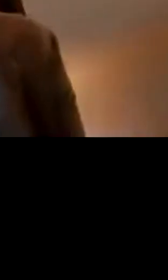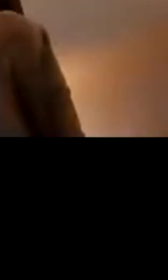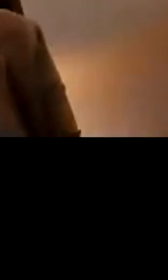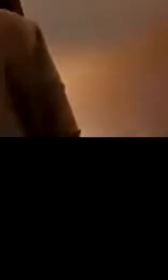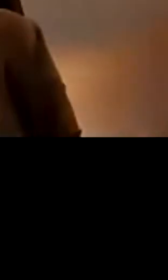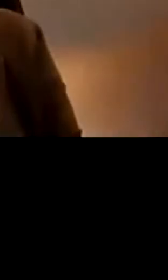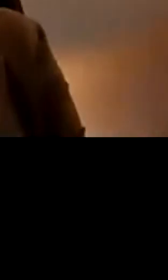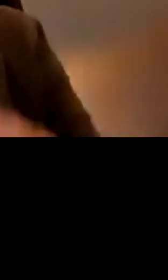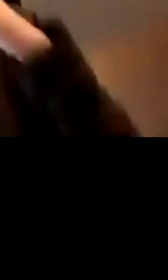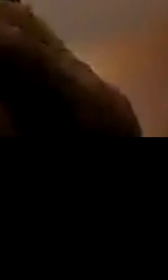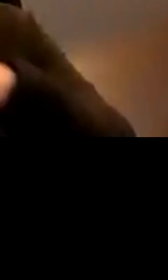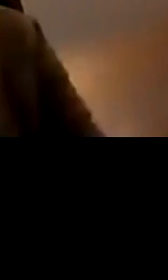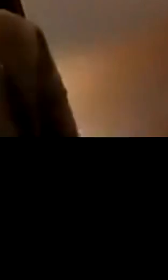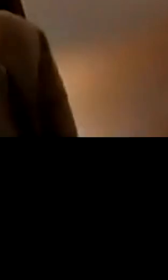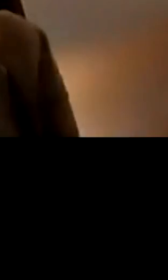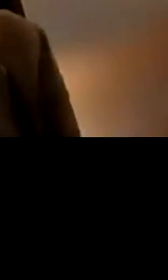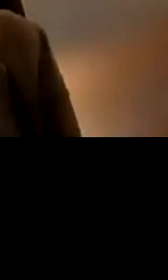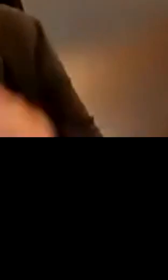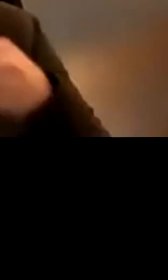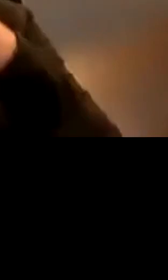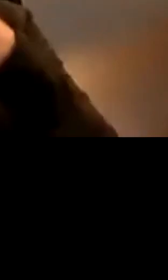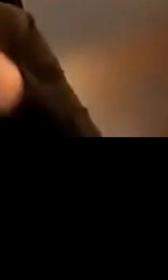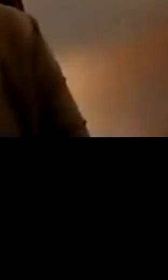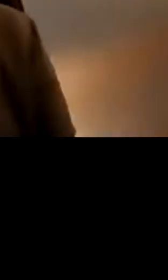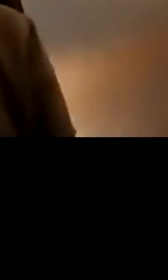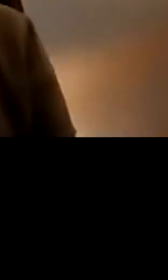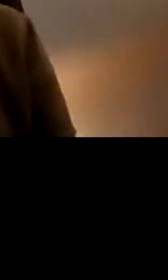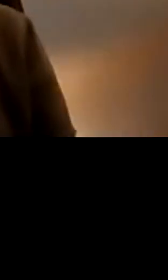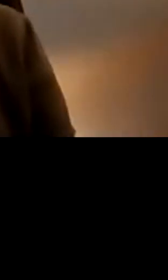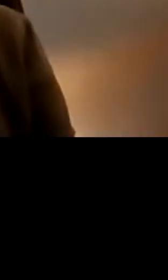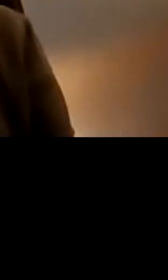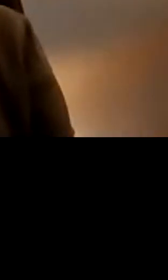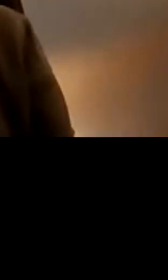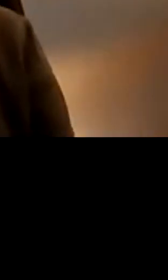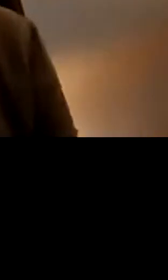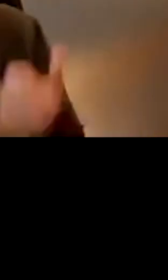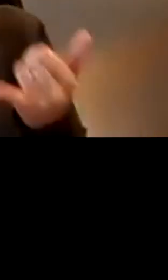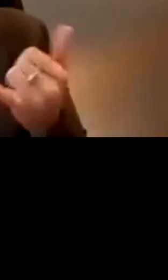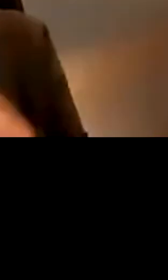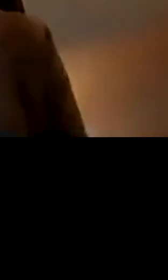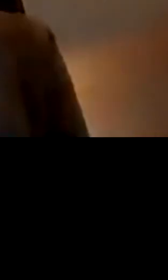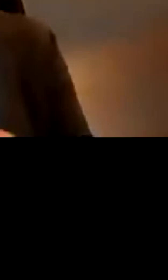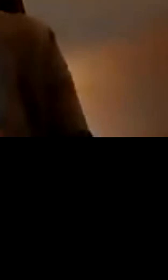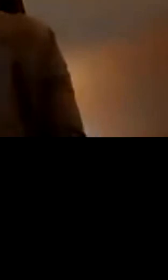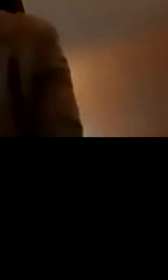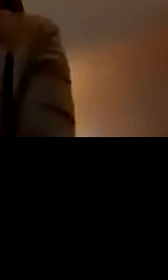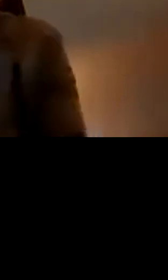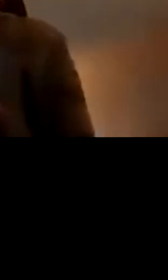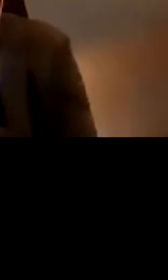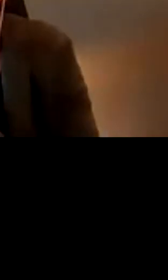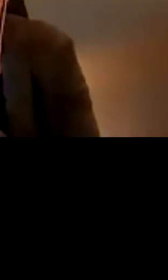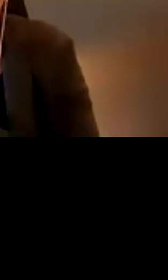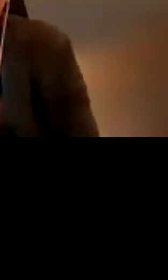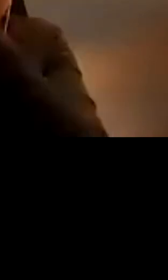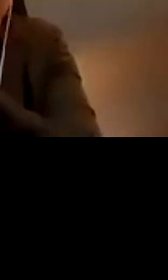think the only thing I would say is that we are engaged in a 5-year grant at the moment where we're looking